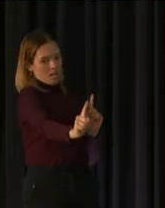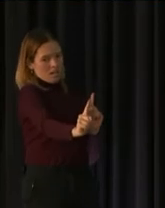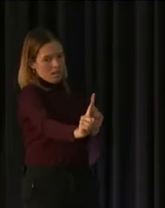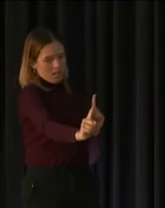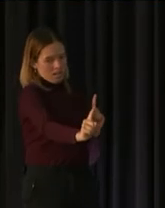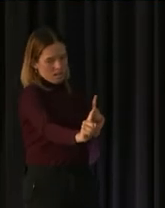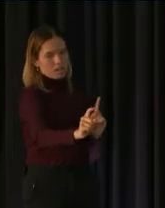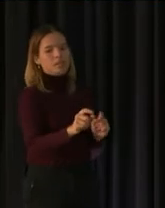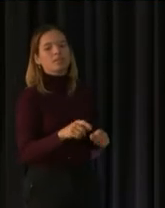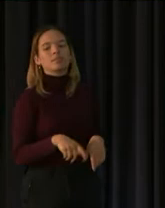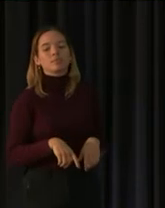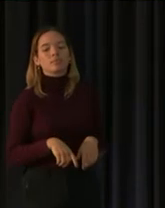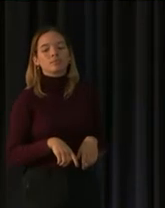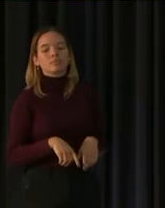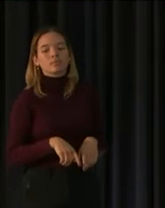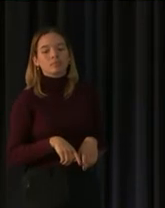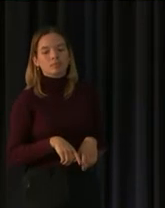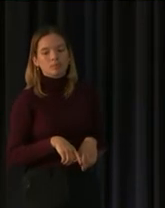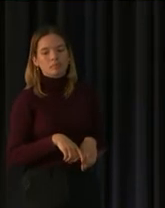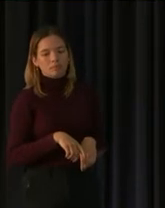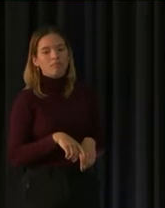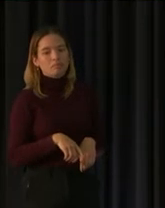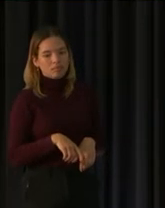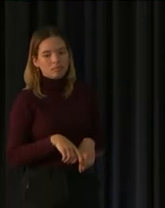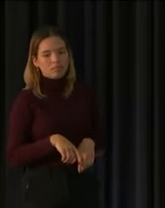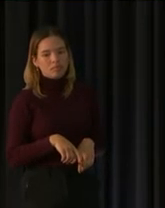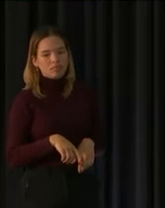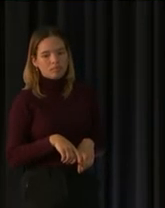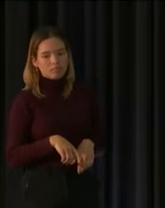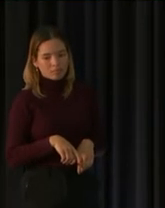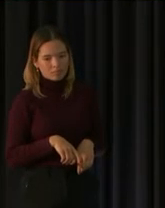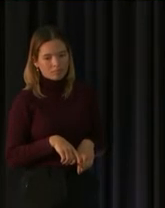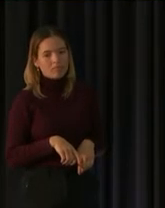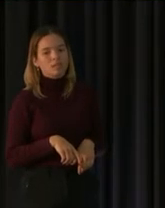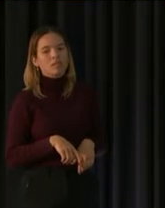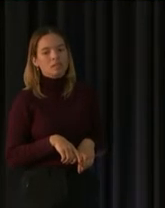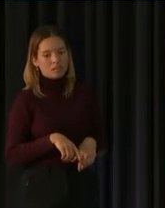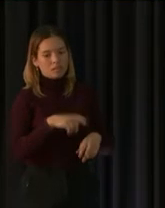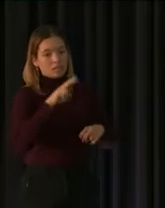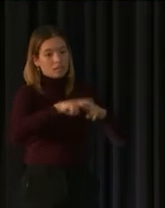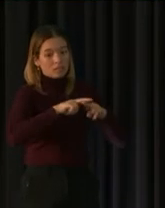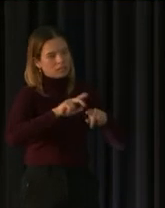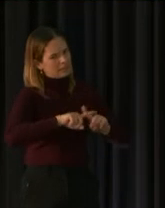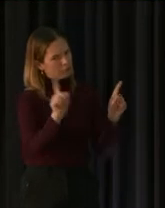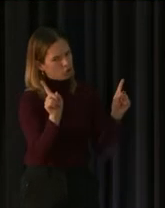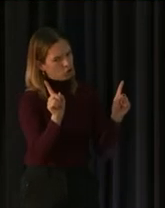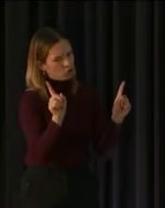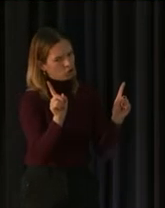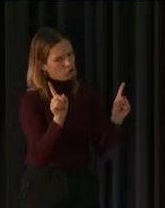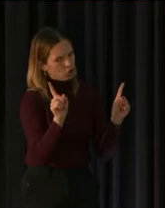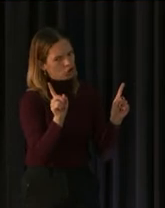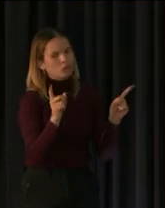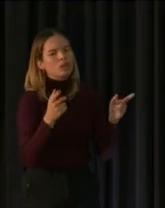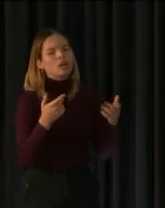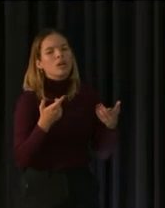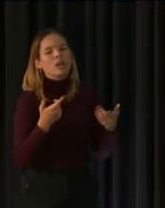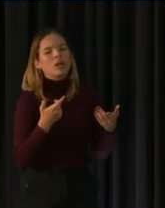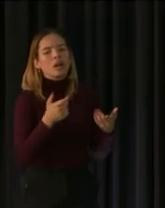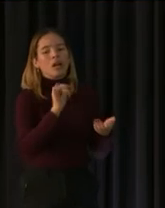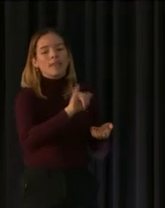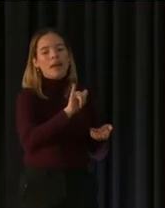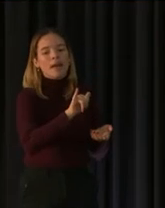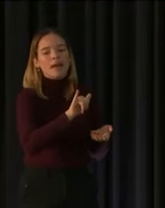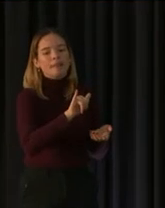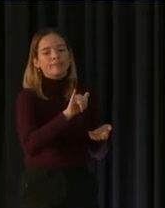feet socially distancing, there is assigned seating with seating charts, and that makes us and helps our contract tracers